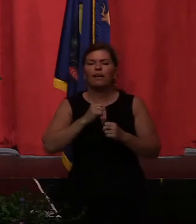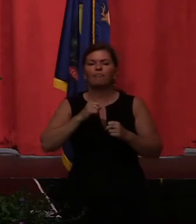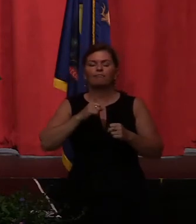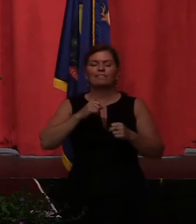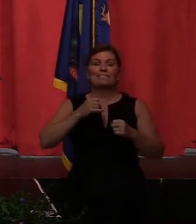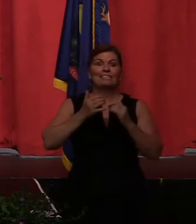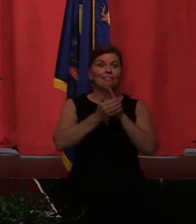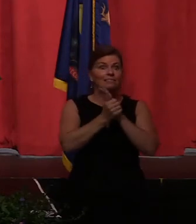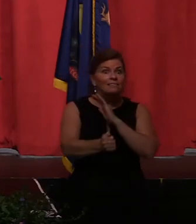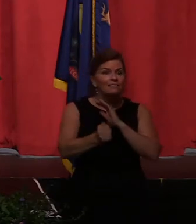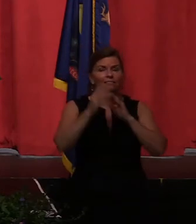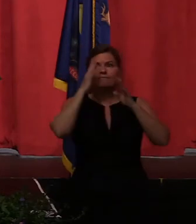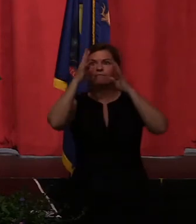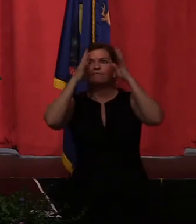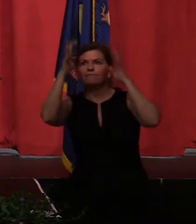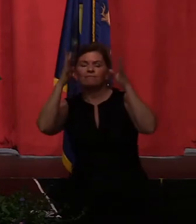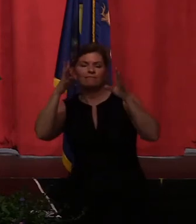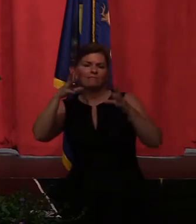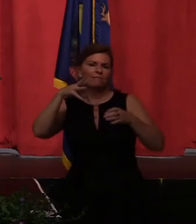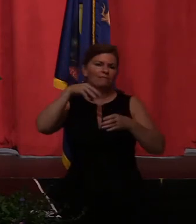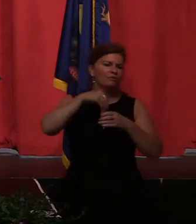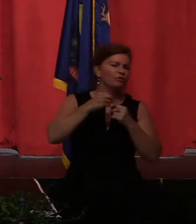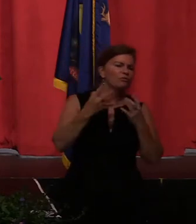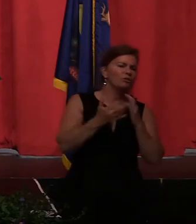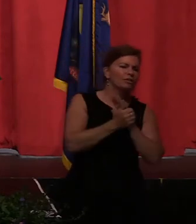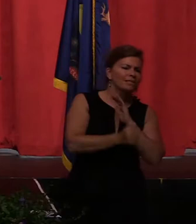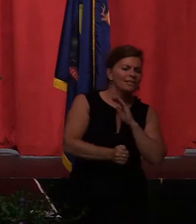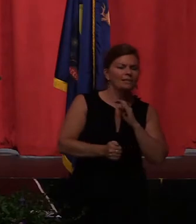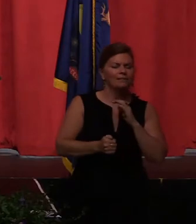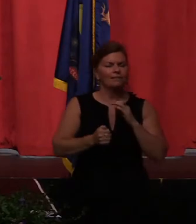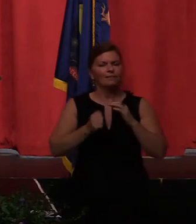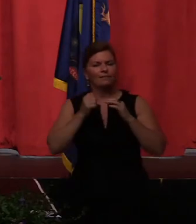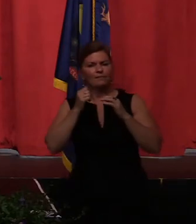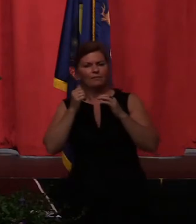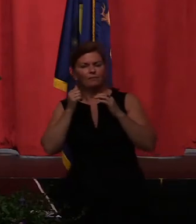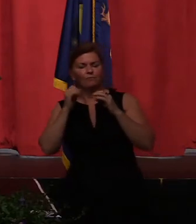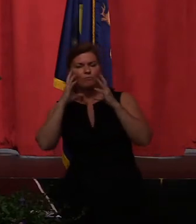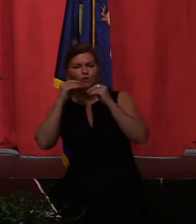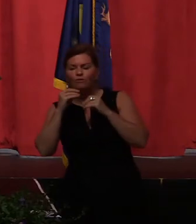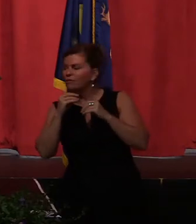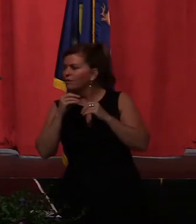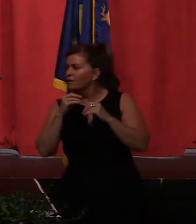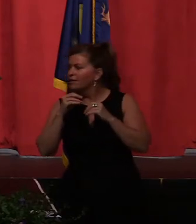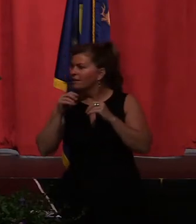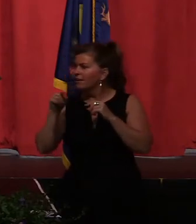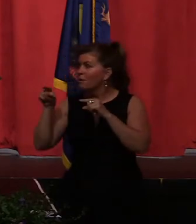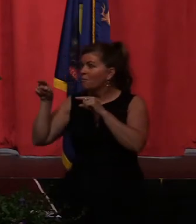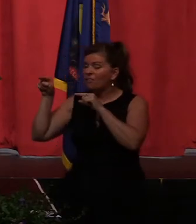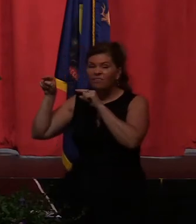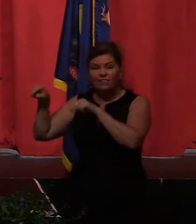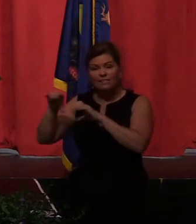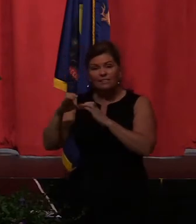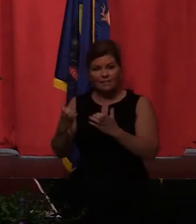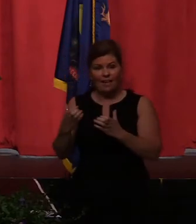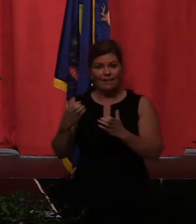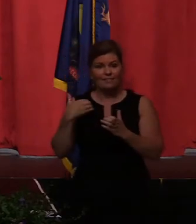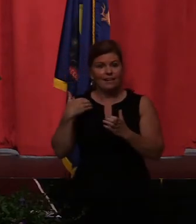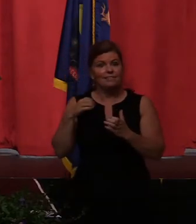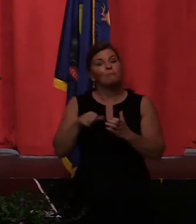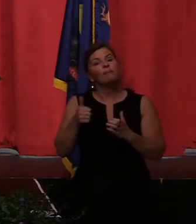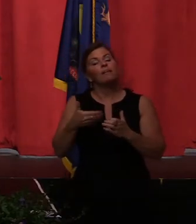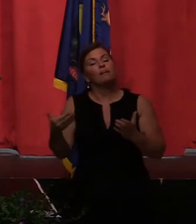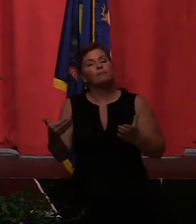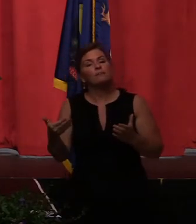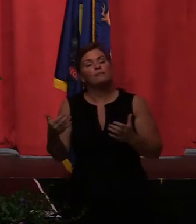so many creative minds and so much talent. But this class had something else too, a desire